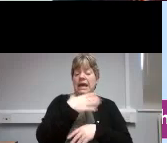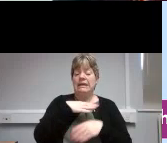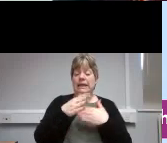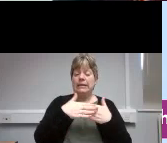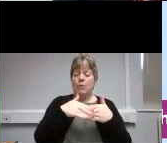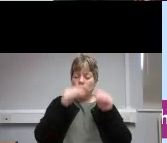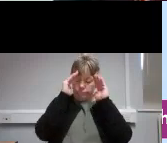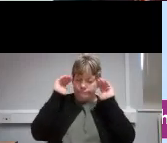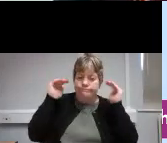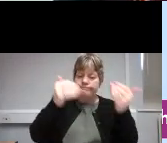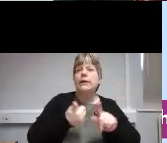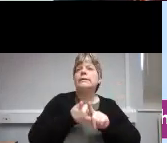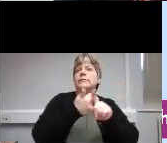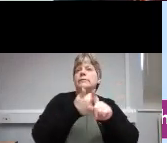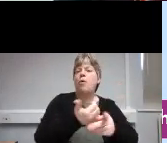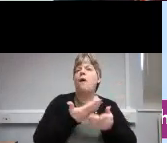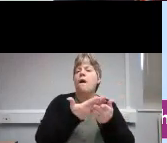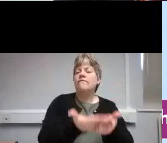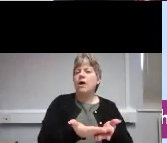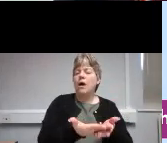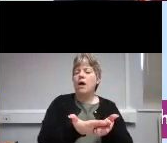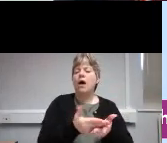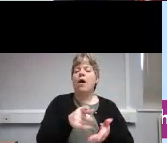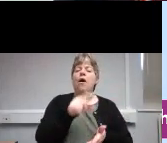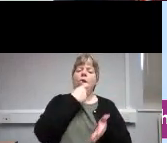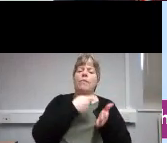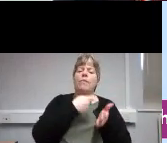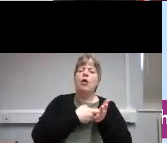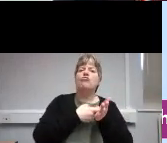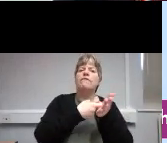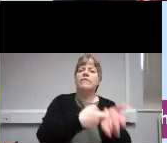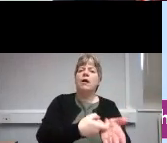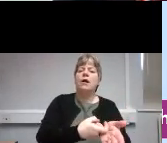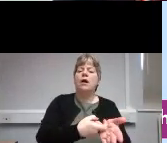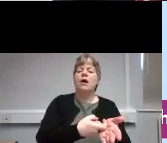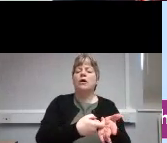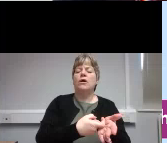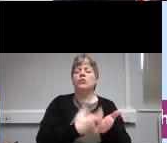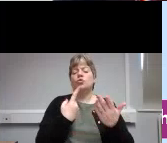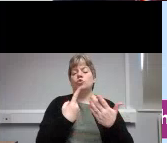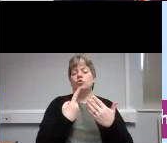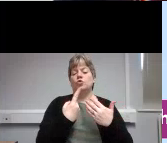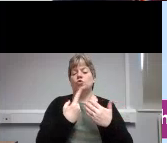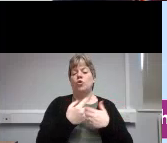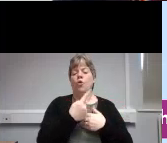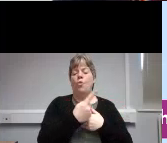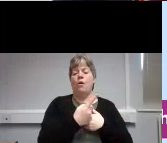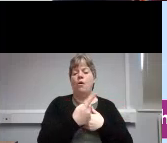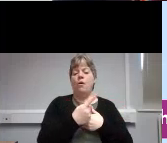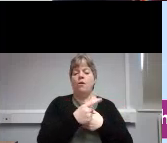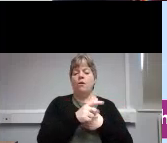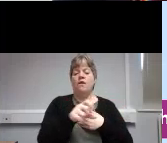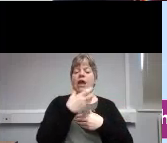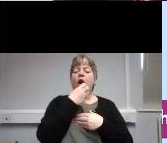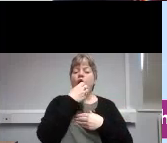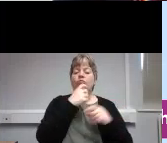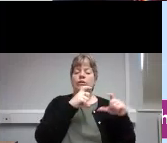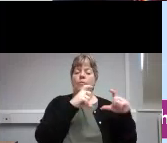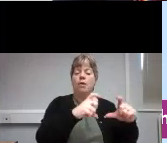intensive support offer, and then they will be referred into one or more of the orange